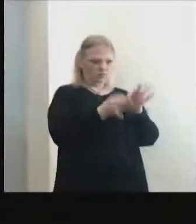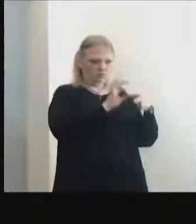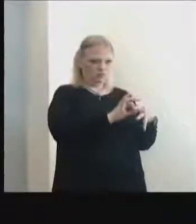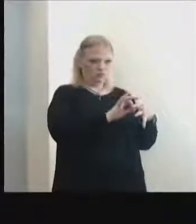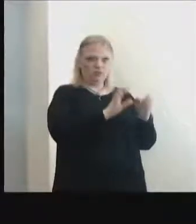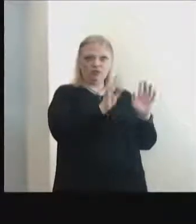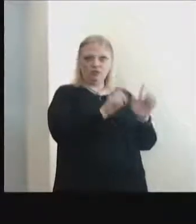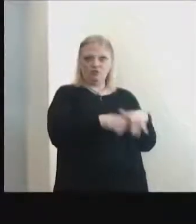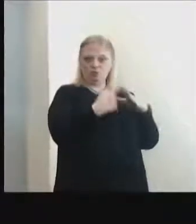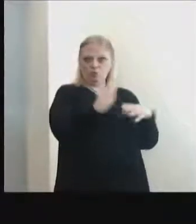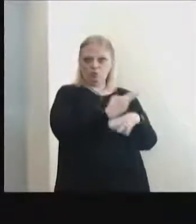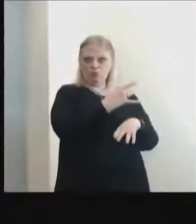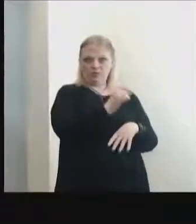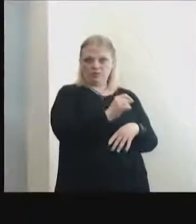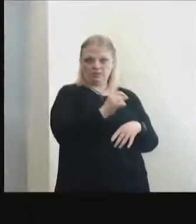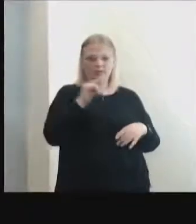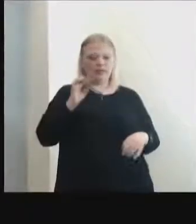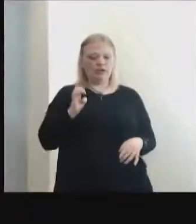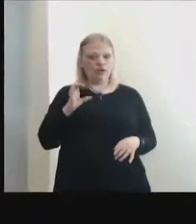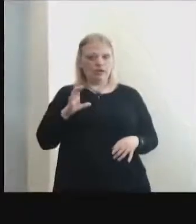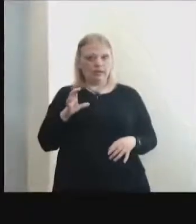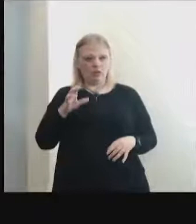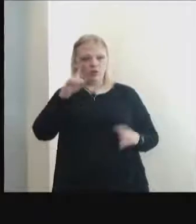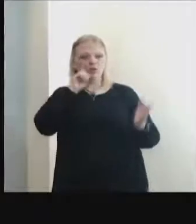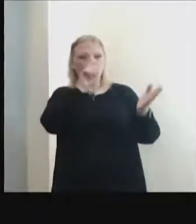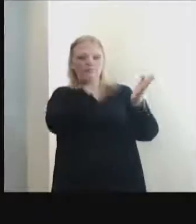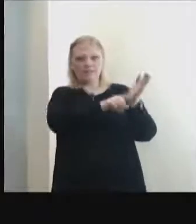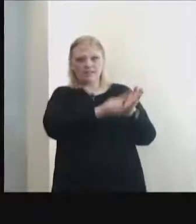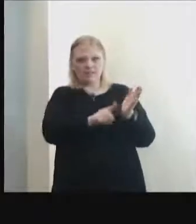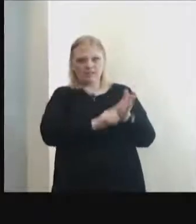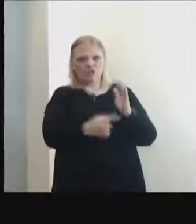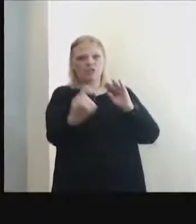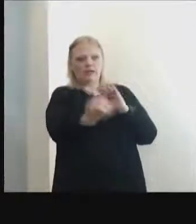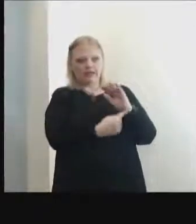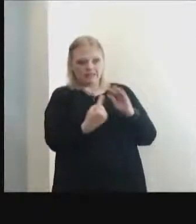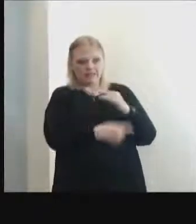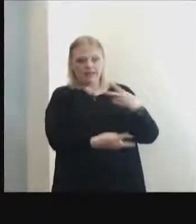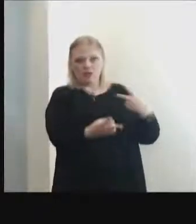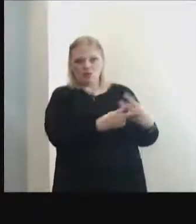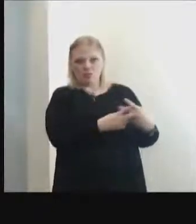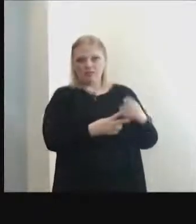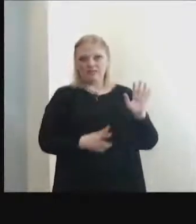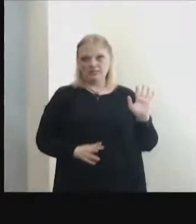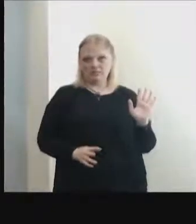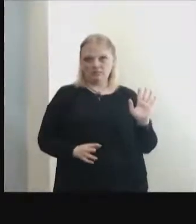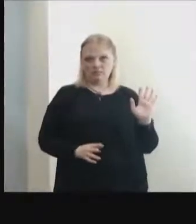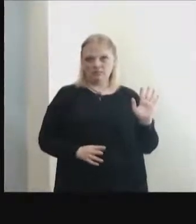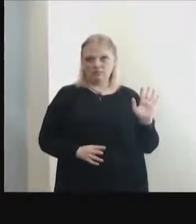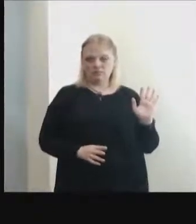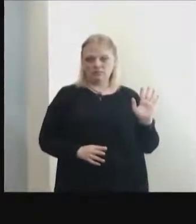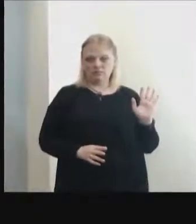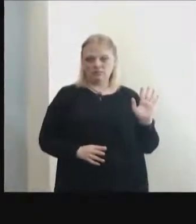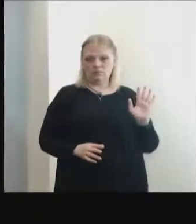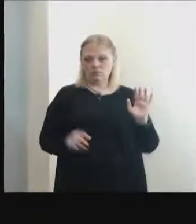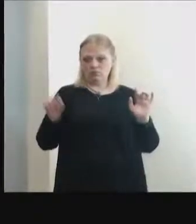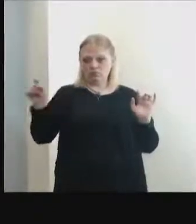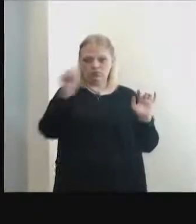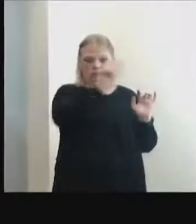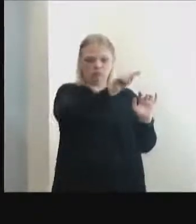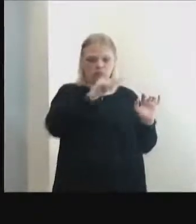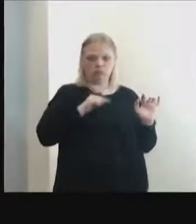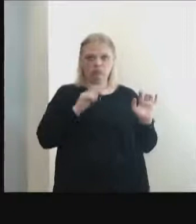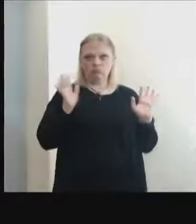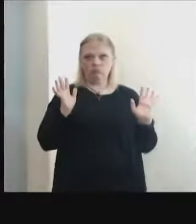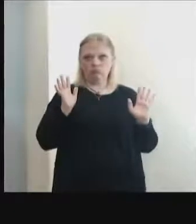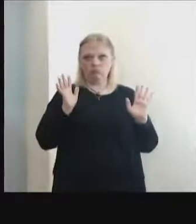role is to conduct the case investigation and isolation and quarantine. So we all have our own